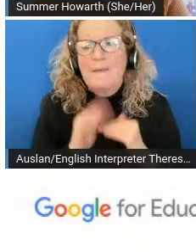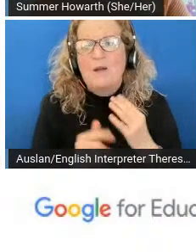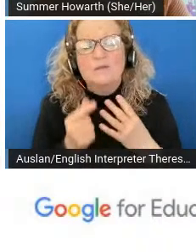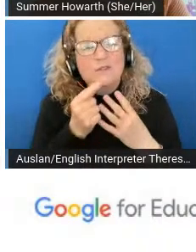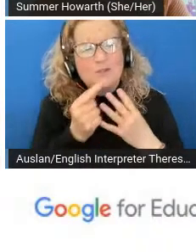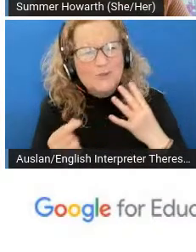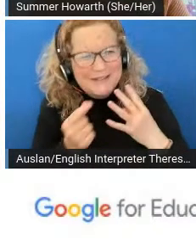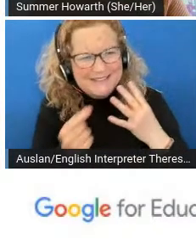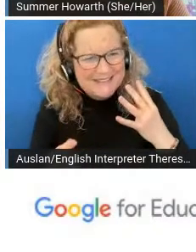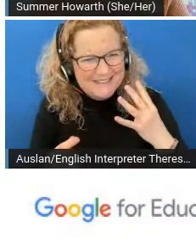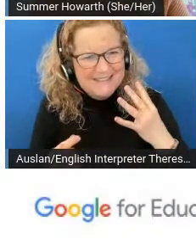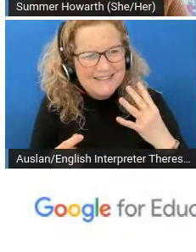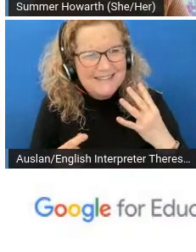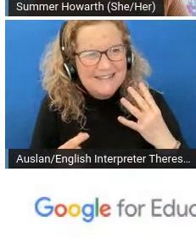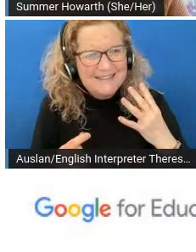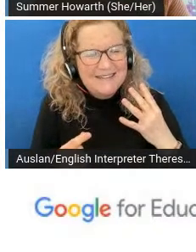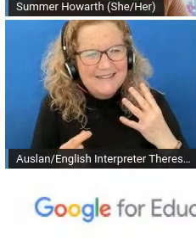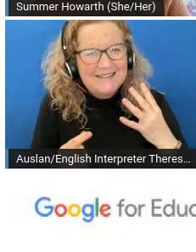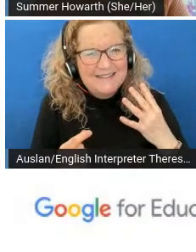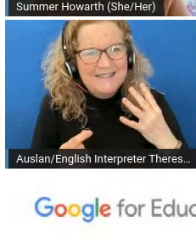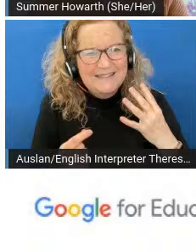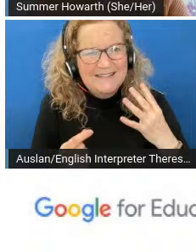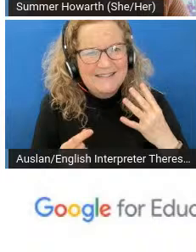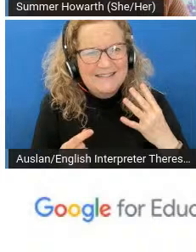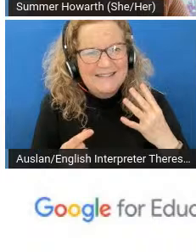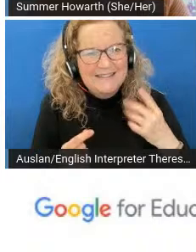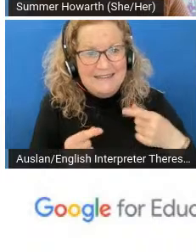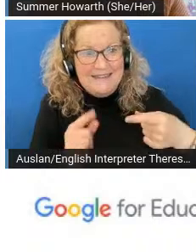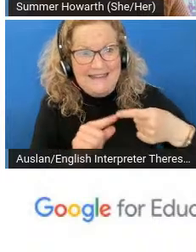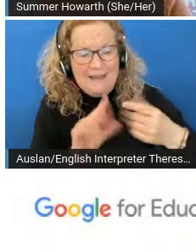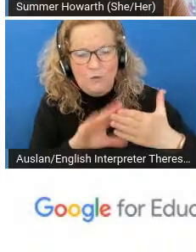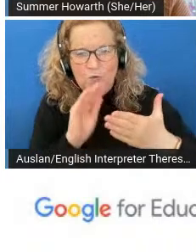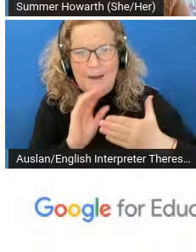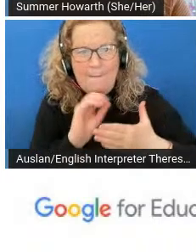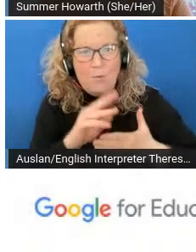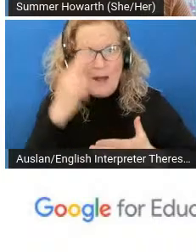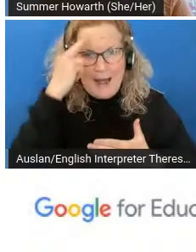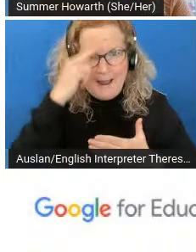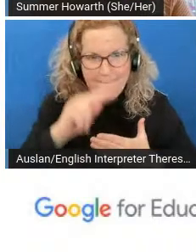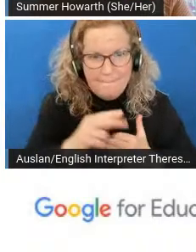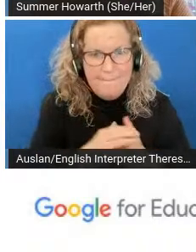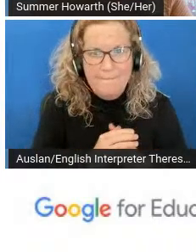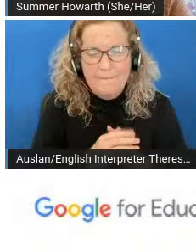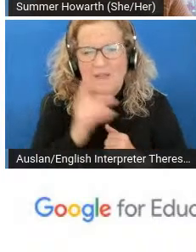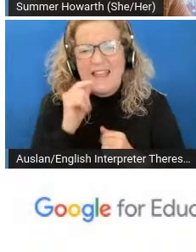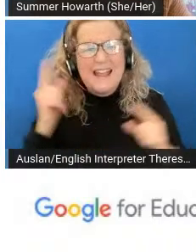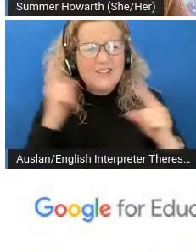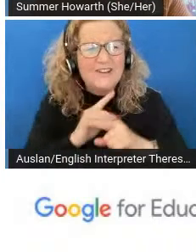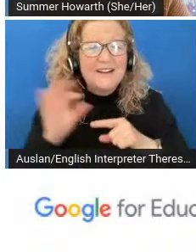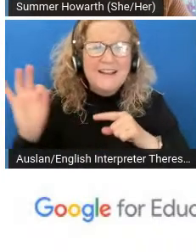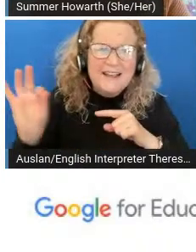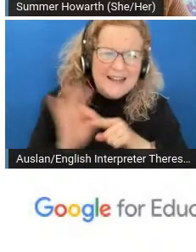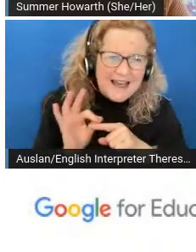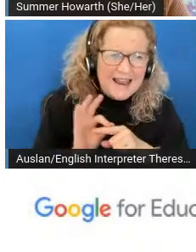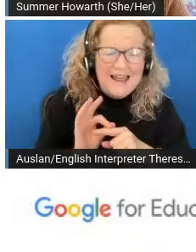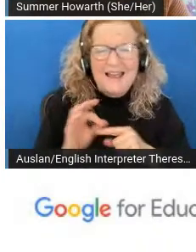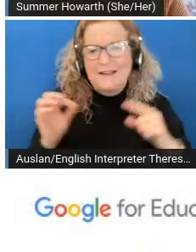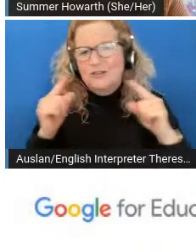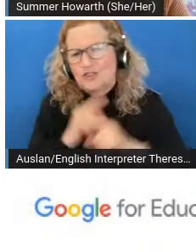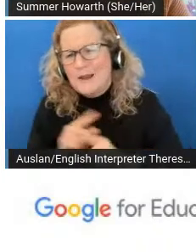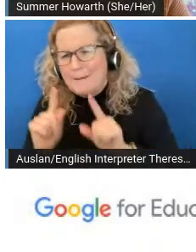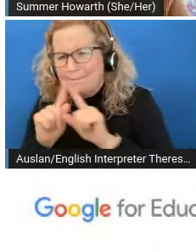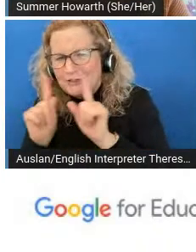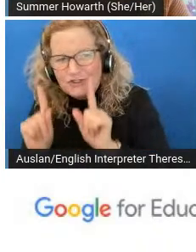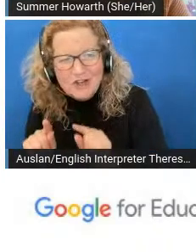is I've got, this place here where the student can add in their name, but they can change the colors, they can change the pictures, they can do whatever